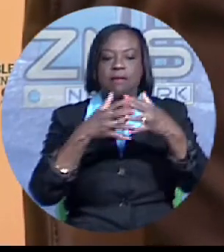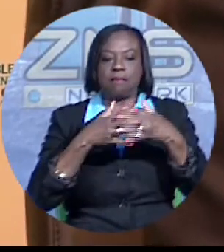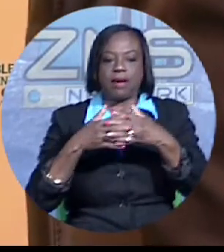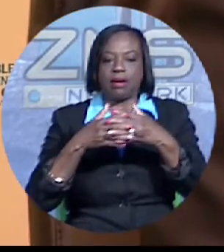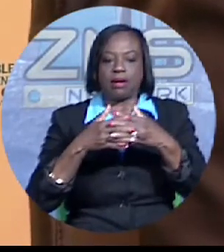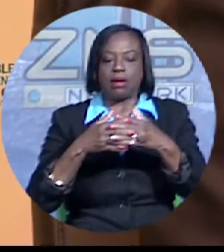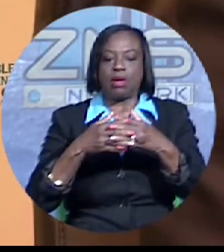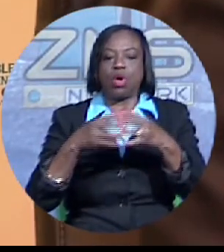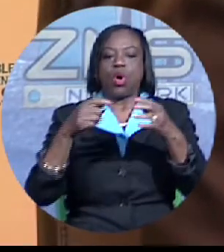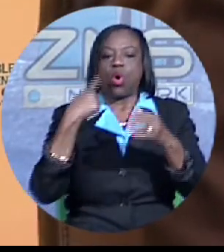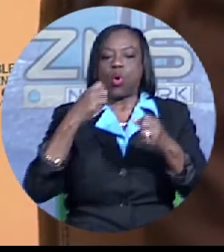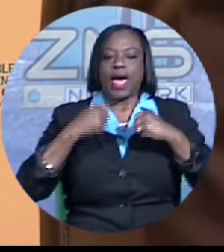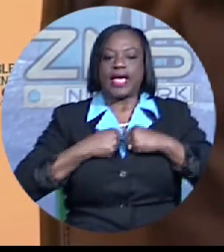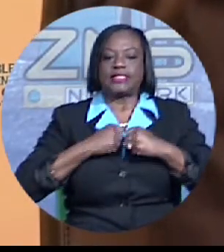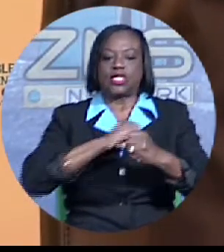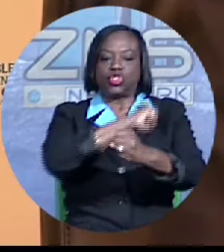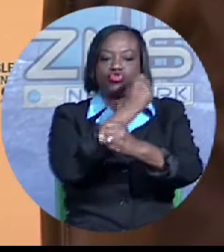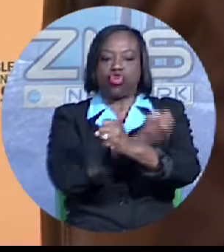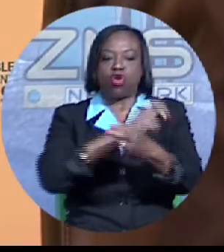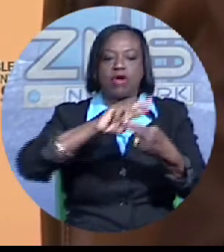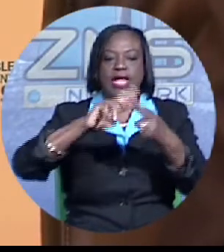with the Bahamas and the region,